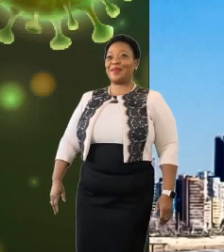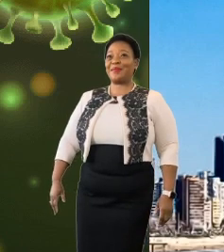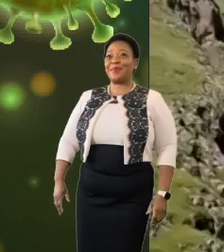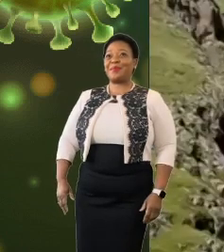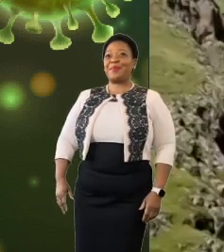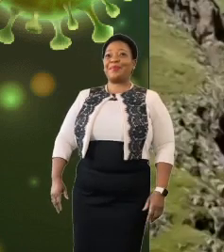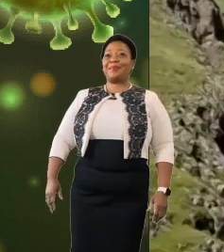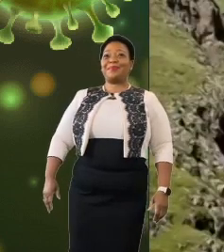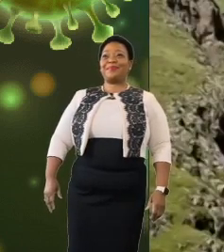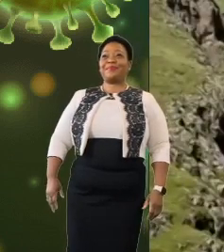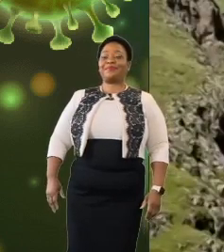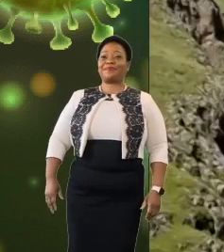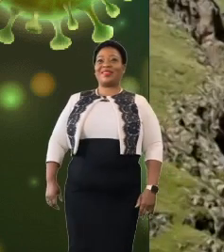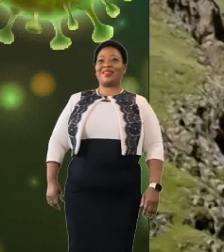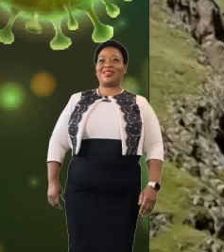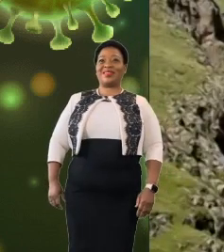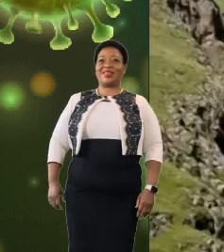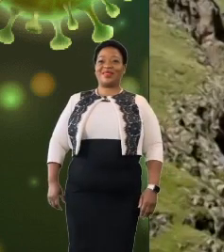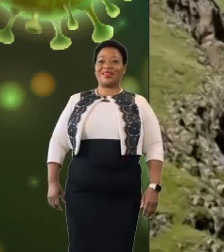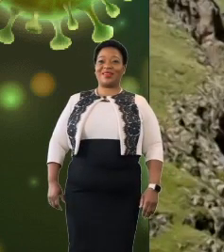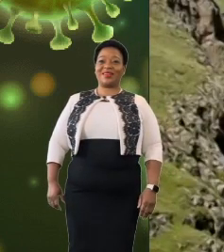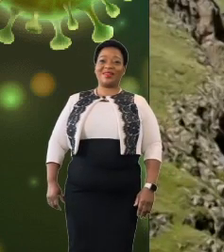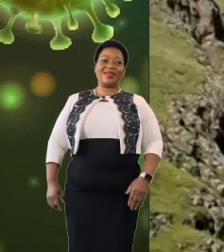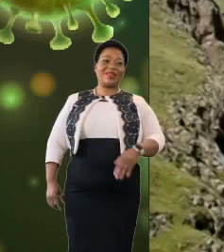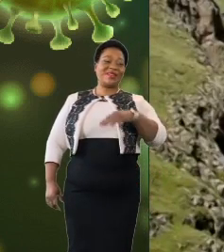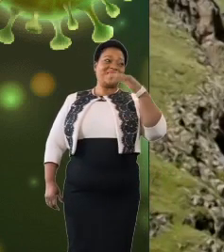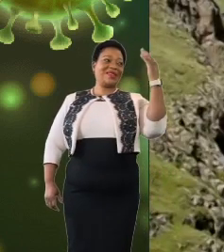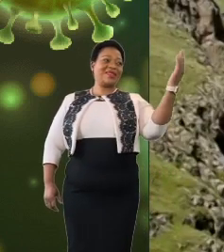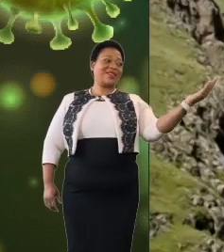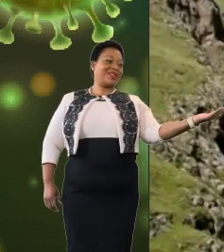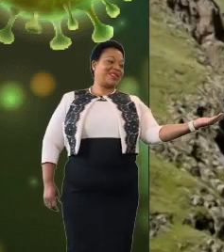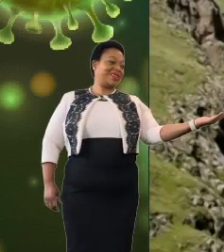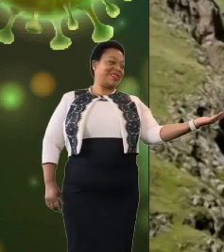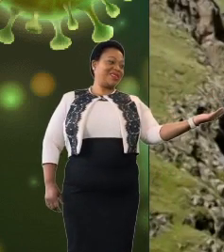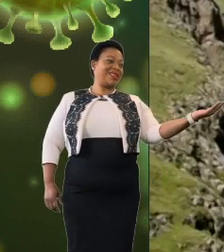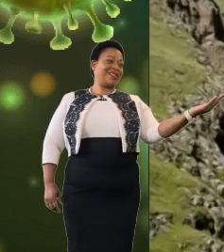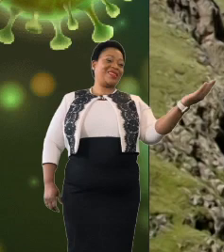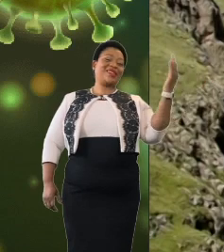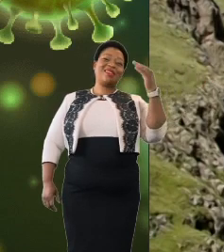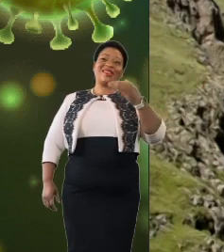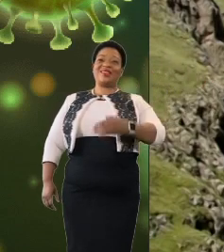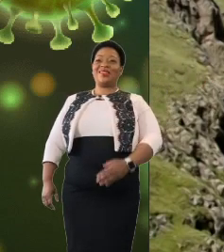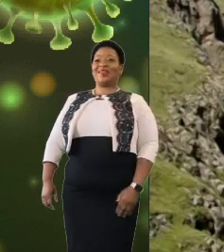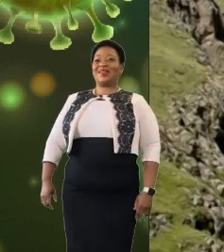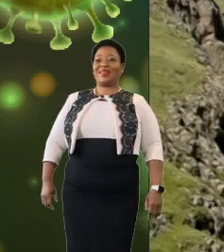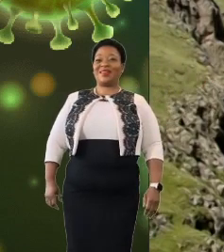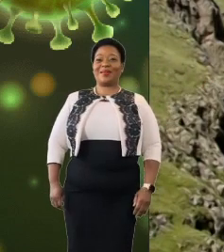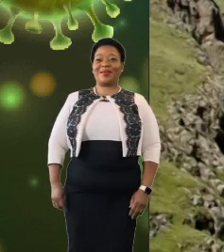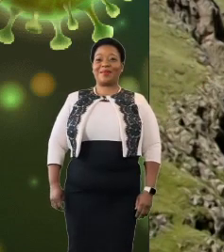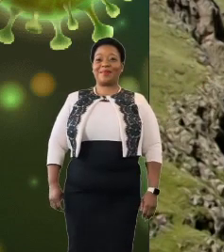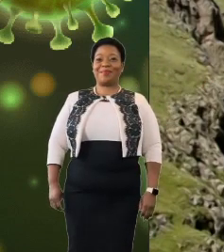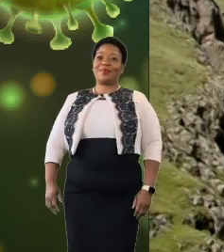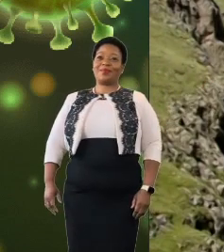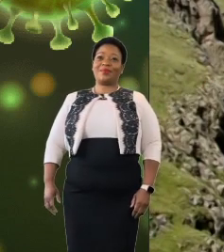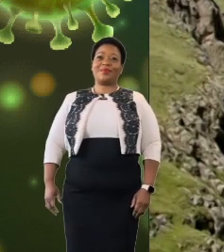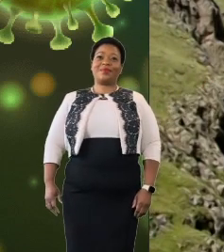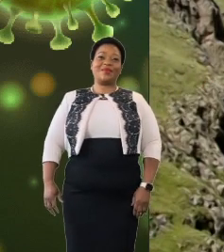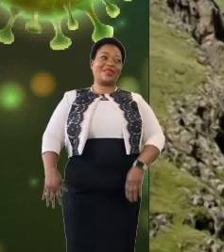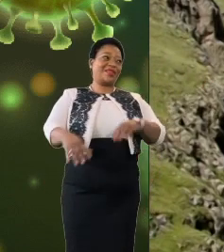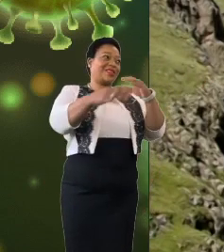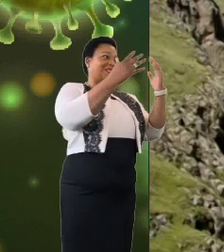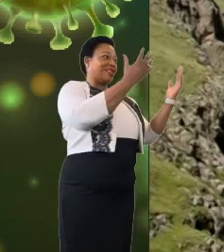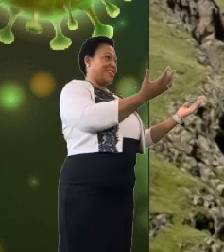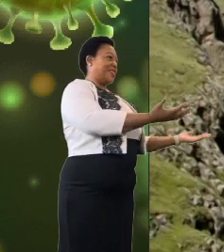Thank you very much for that introduction, Neville. Very kind of you. And MEC, good